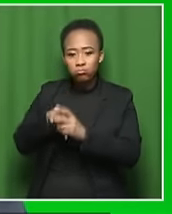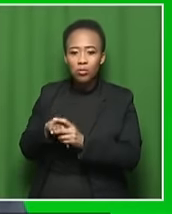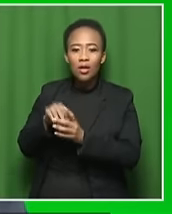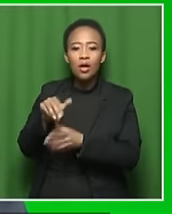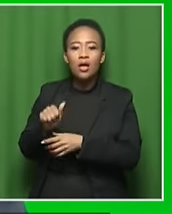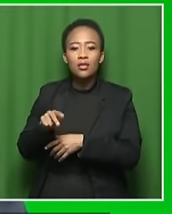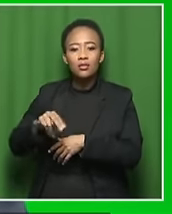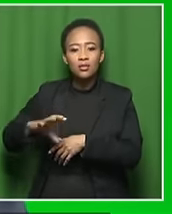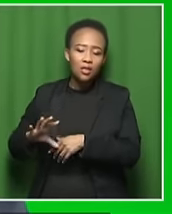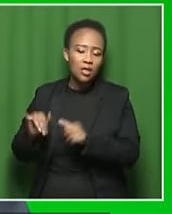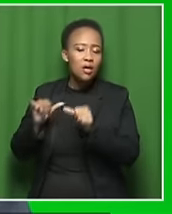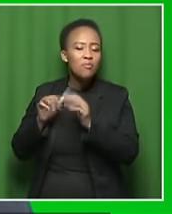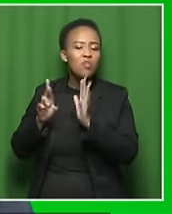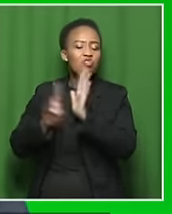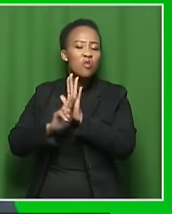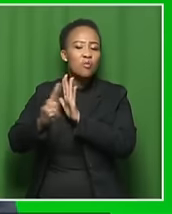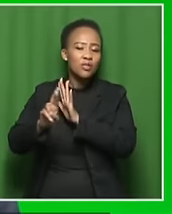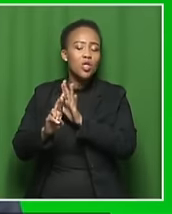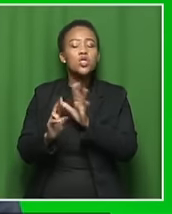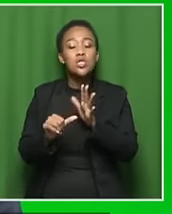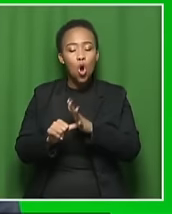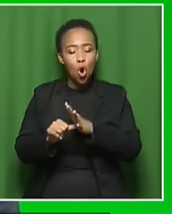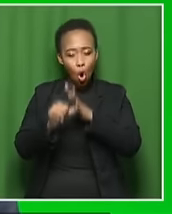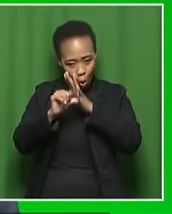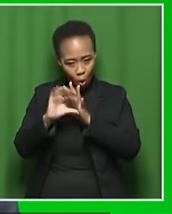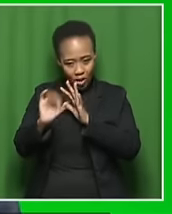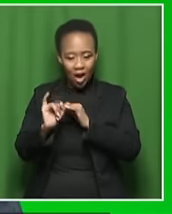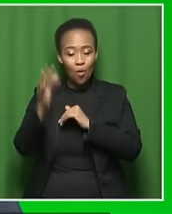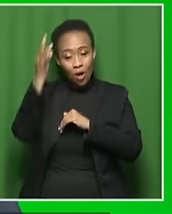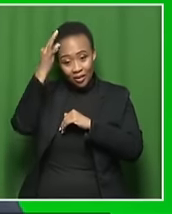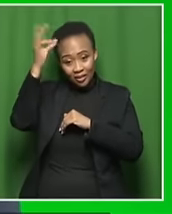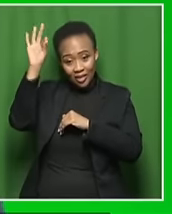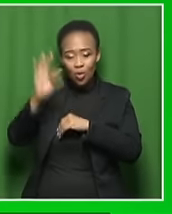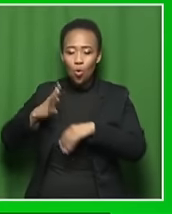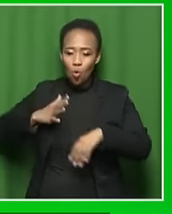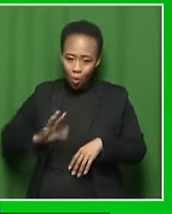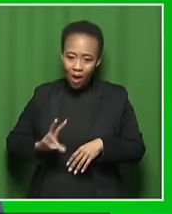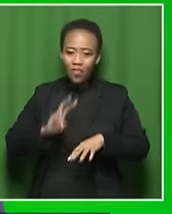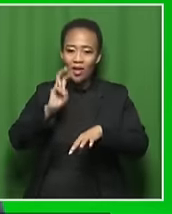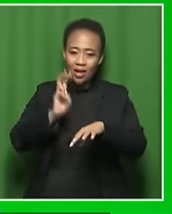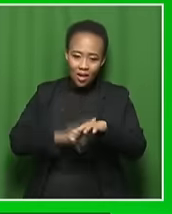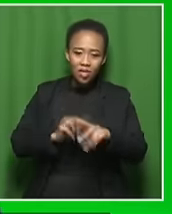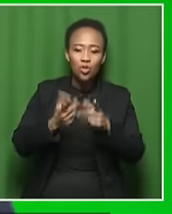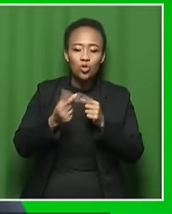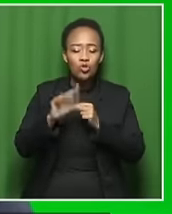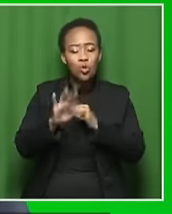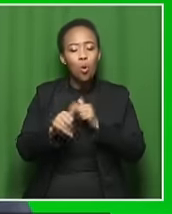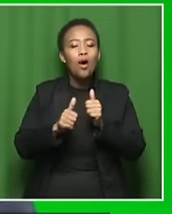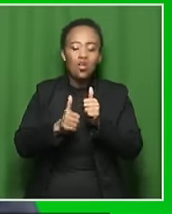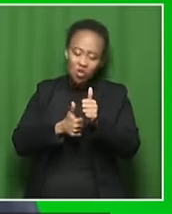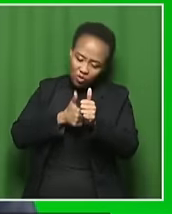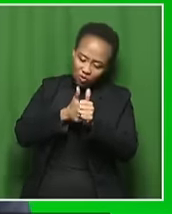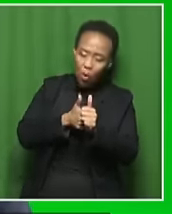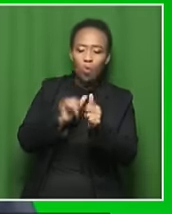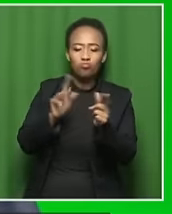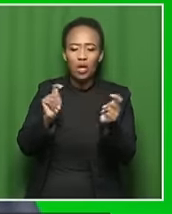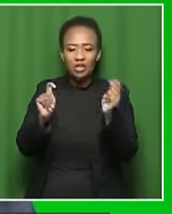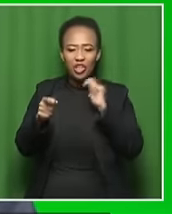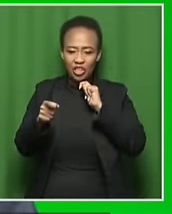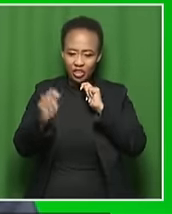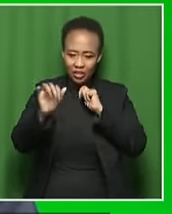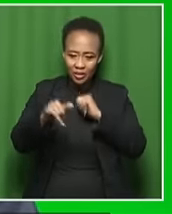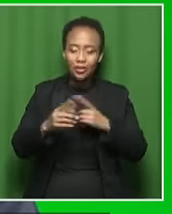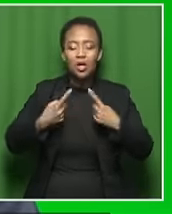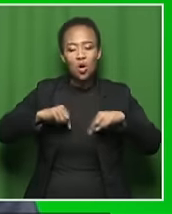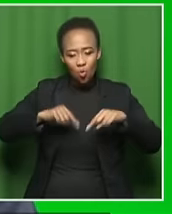representing a continuation of the status quo. We need political parties to align on the so-called other side of the aisle around change. And we are very